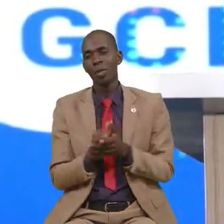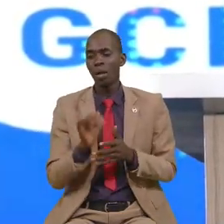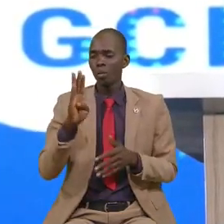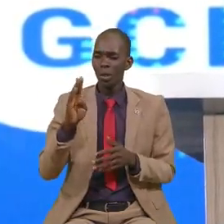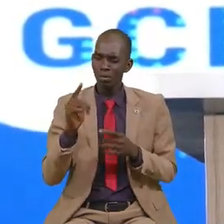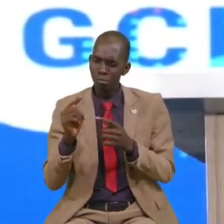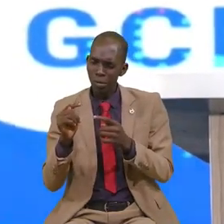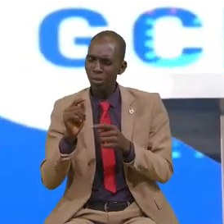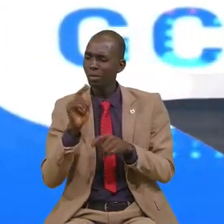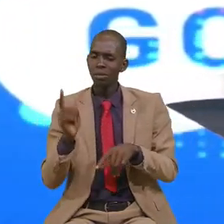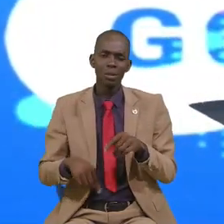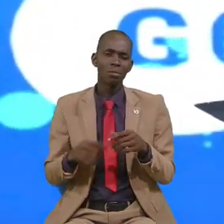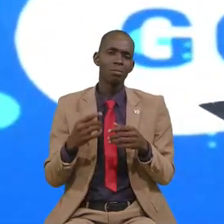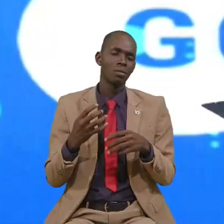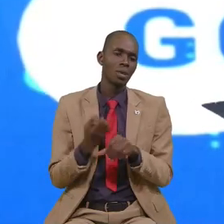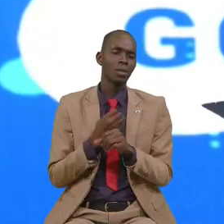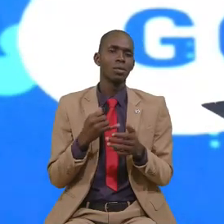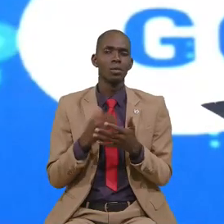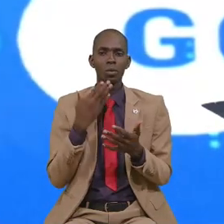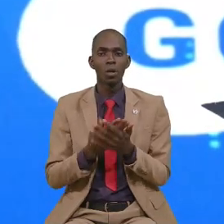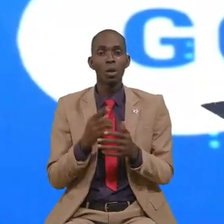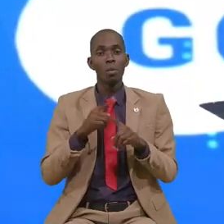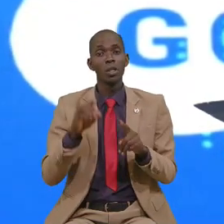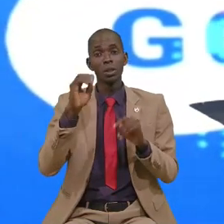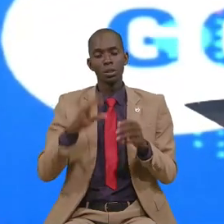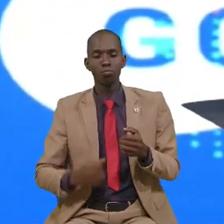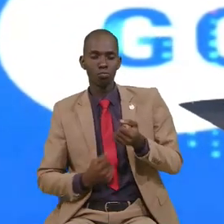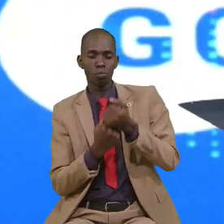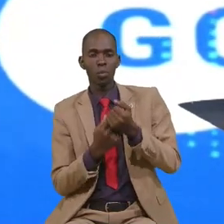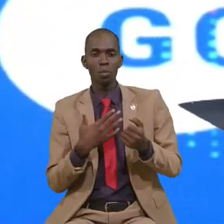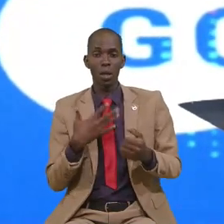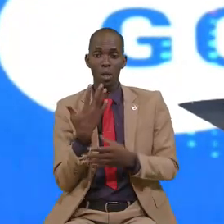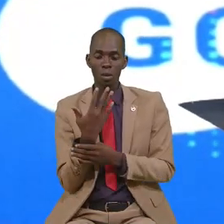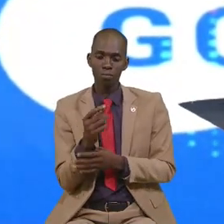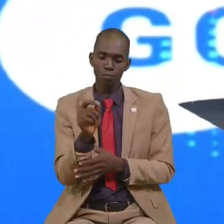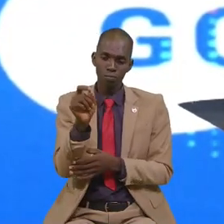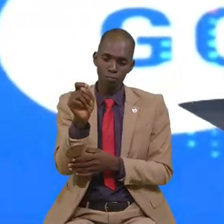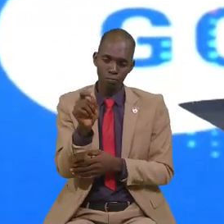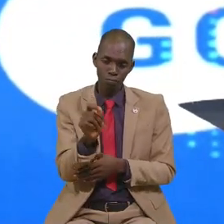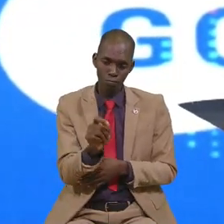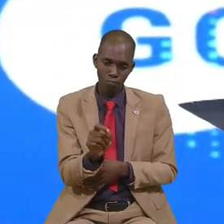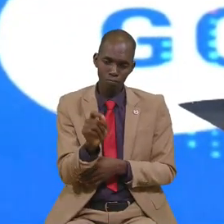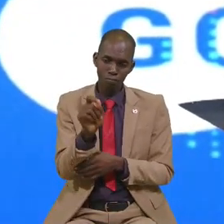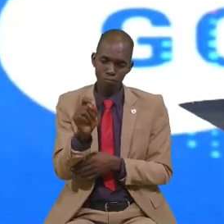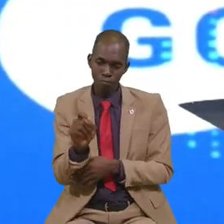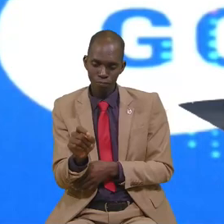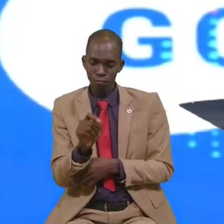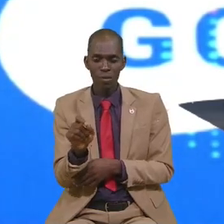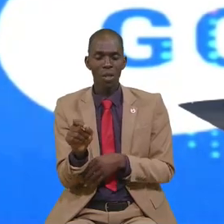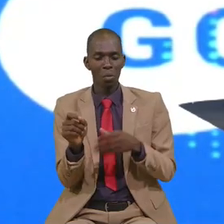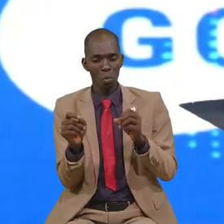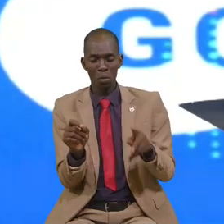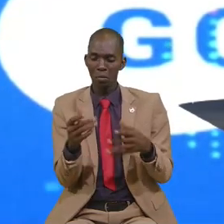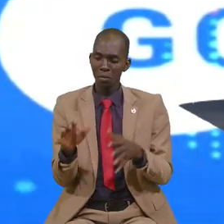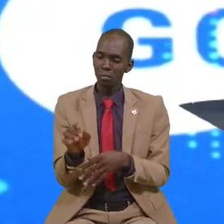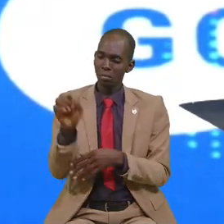it. And the teacher held my hand, and he did A, and he did B, and